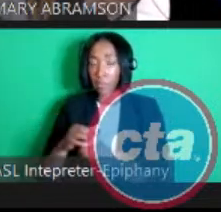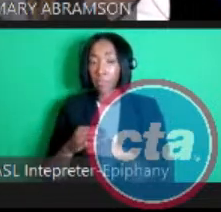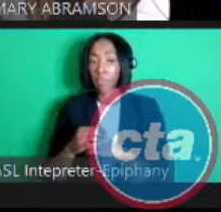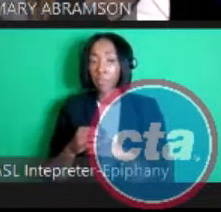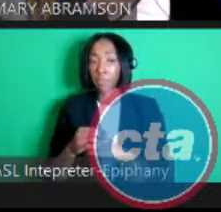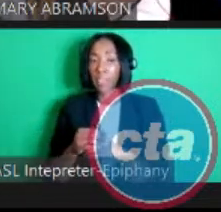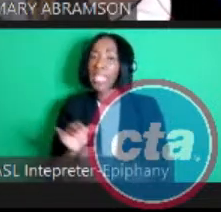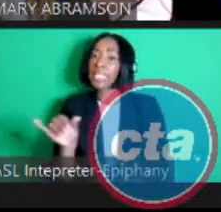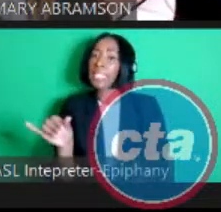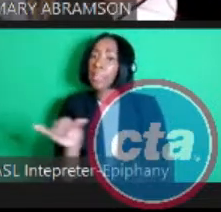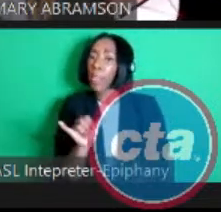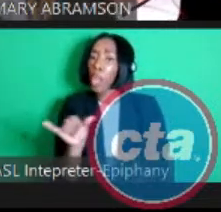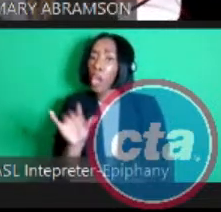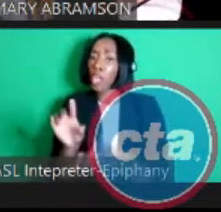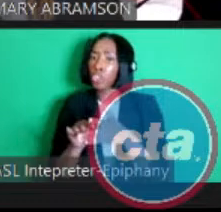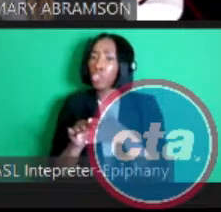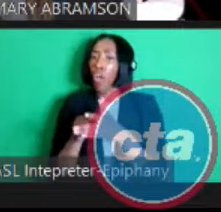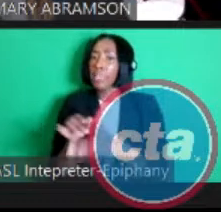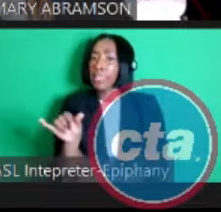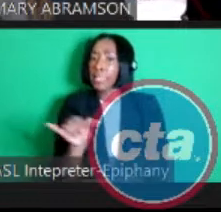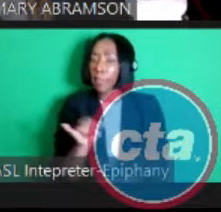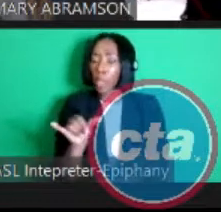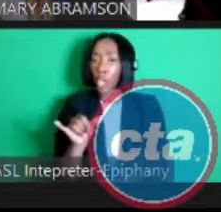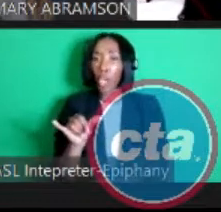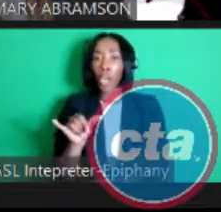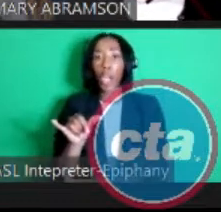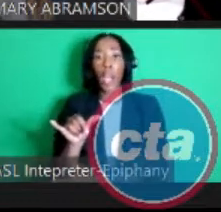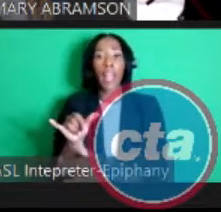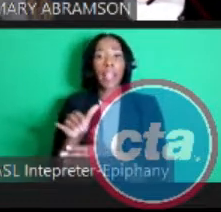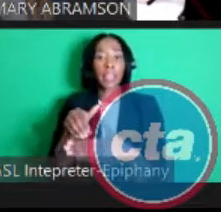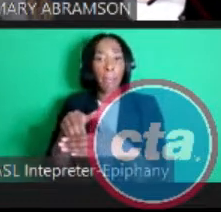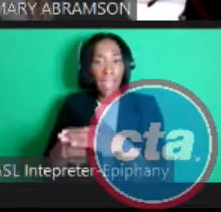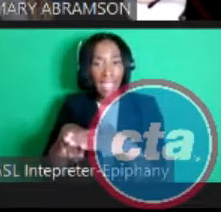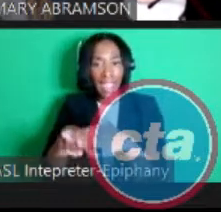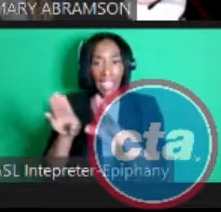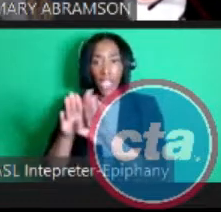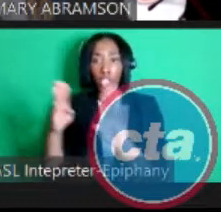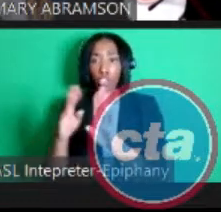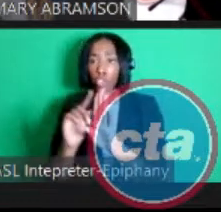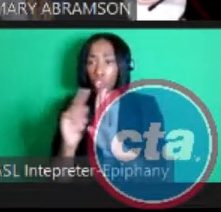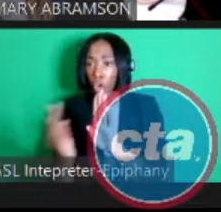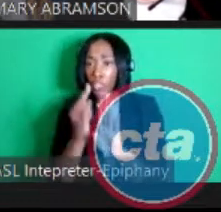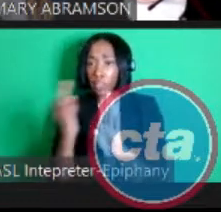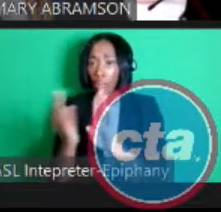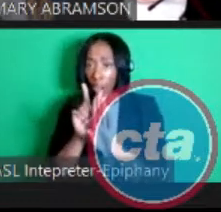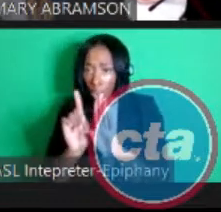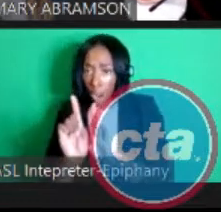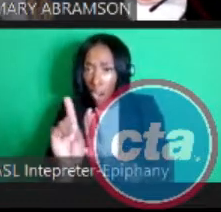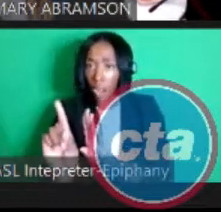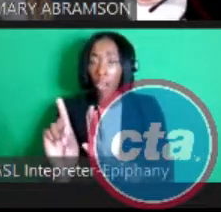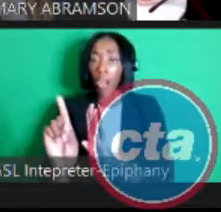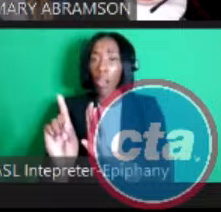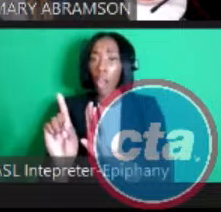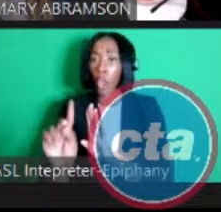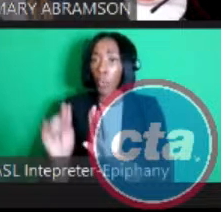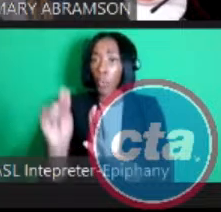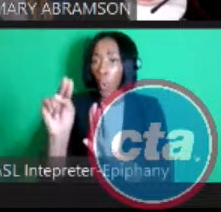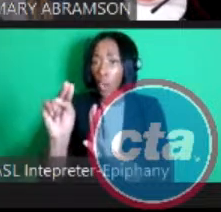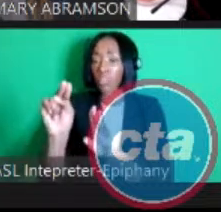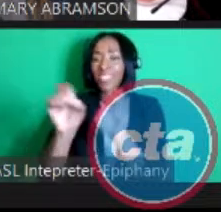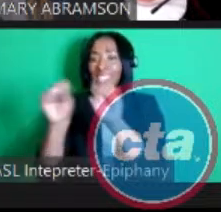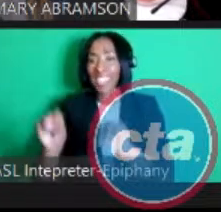similar at the start, where from the main entrance you come in, you go through the turnstiles, you head north to that station house